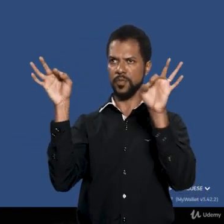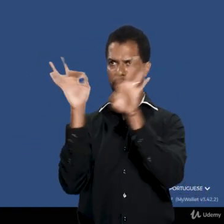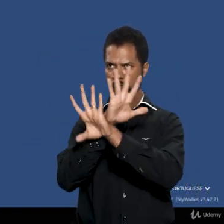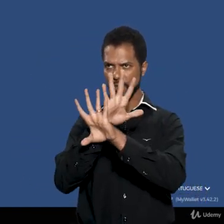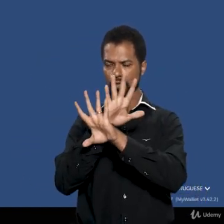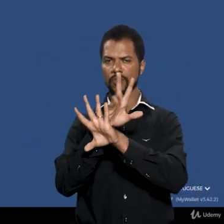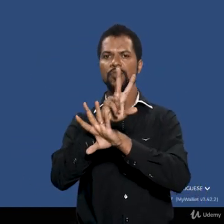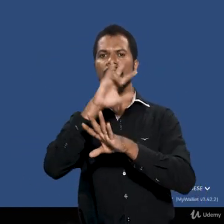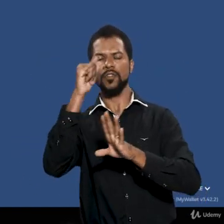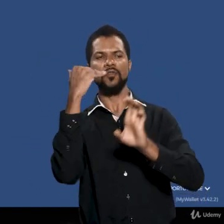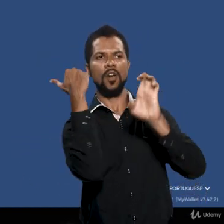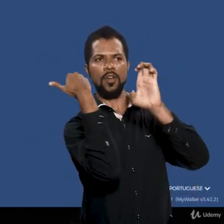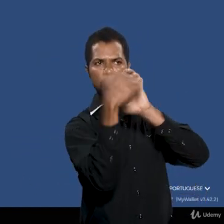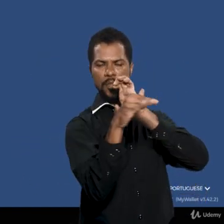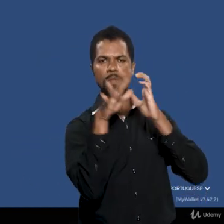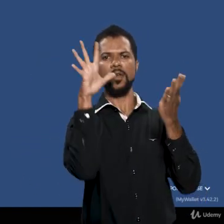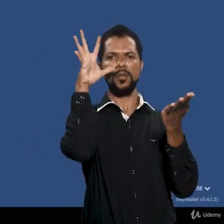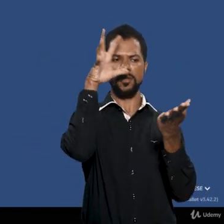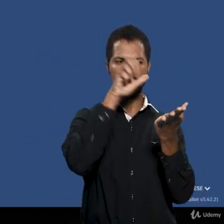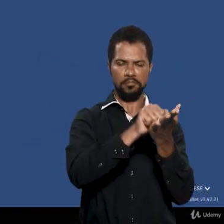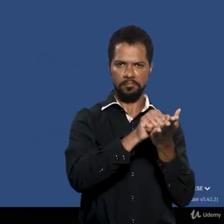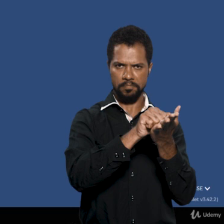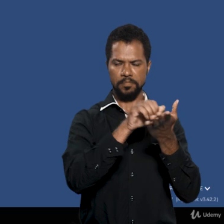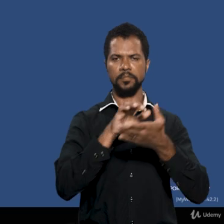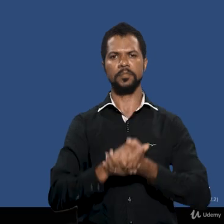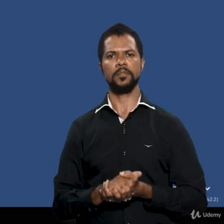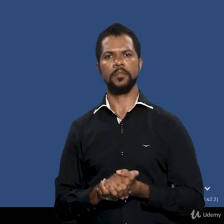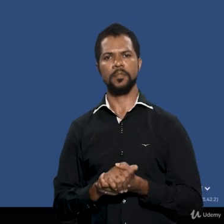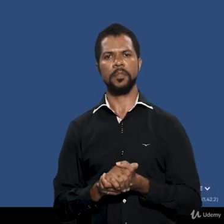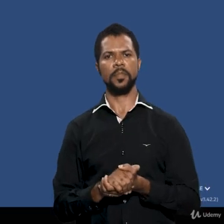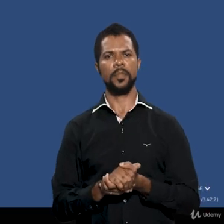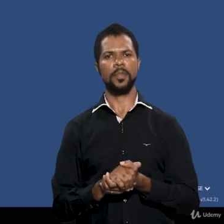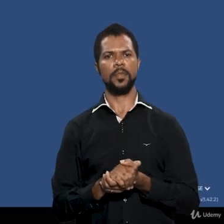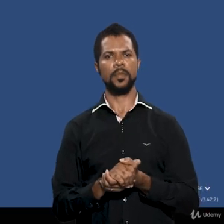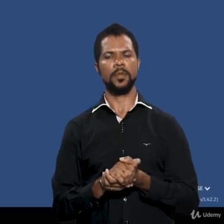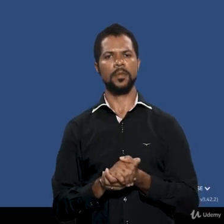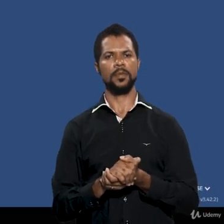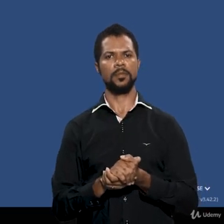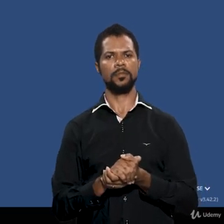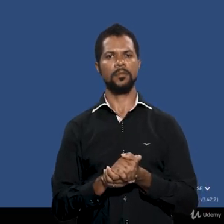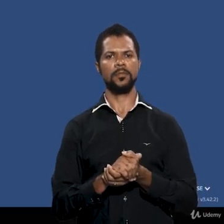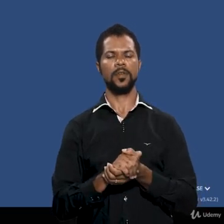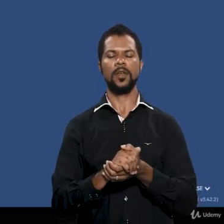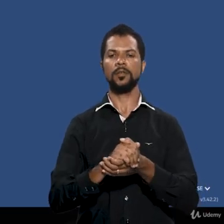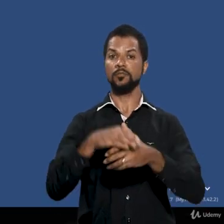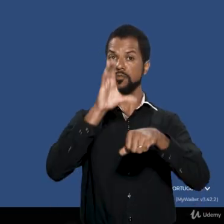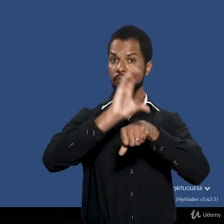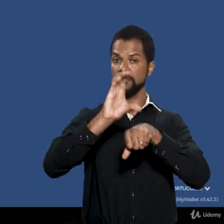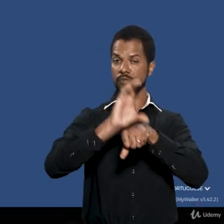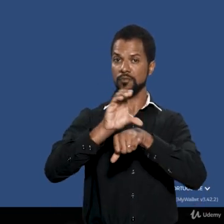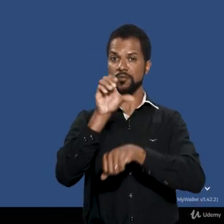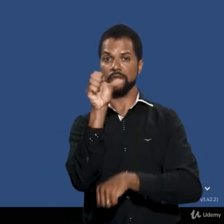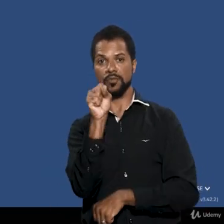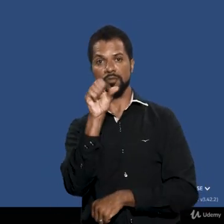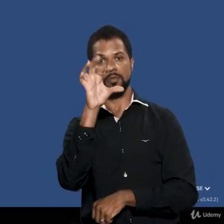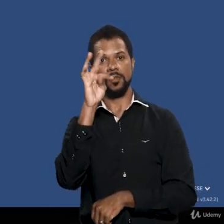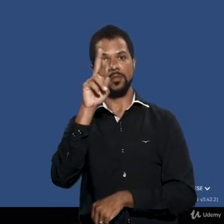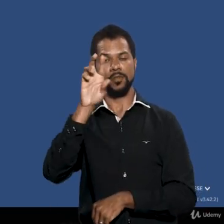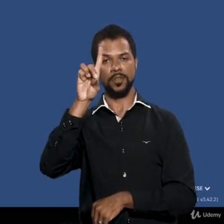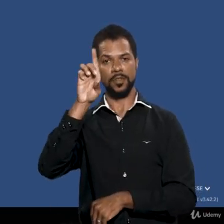my email, password, and the other password. And the same password actually repeated. So I'm going to put the